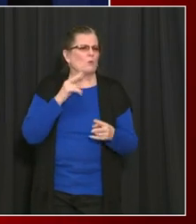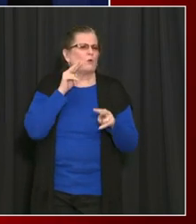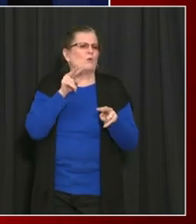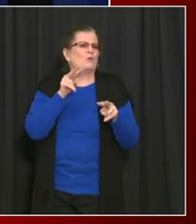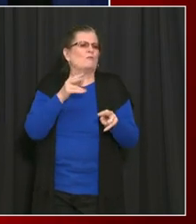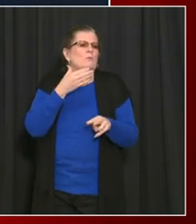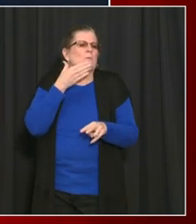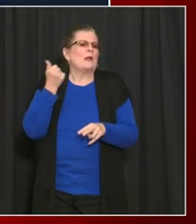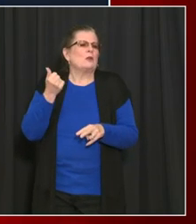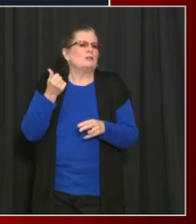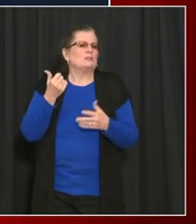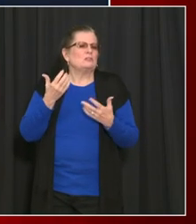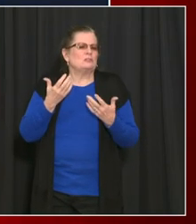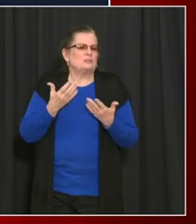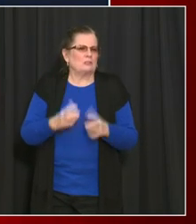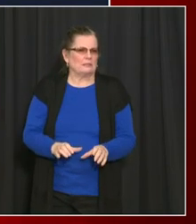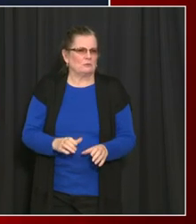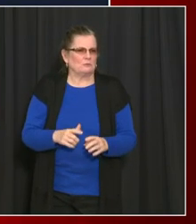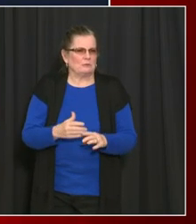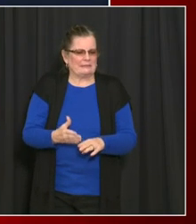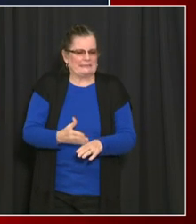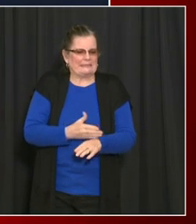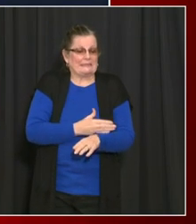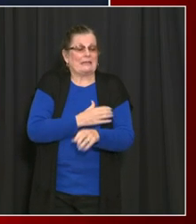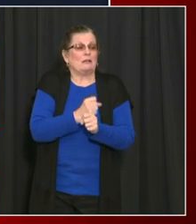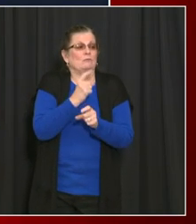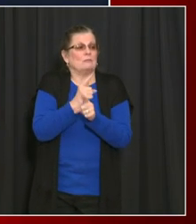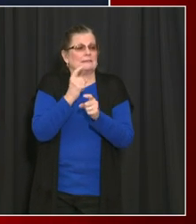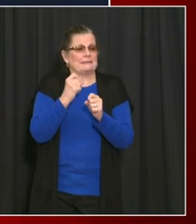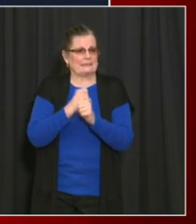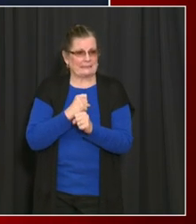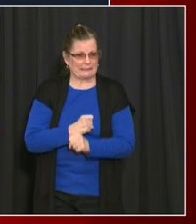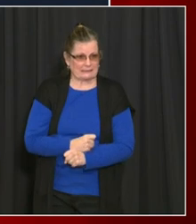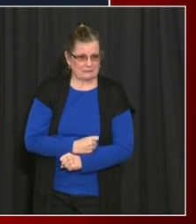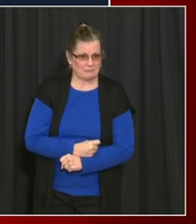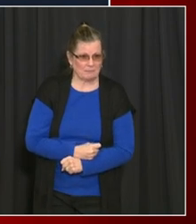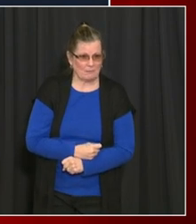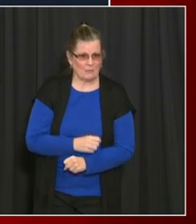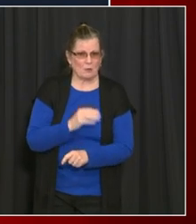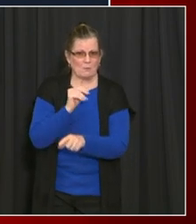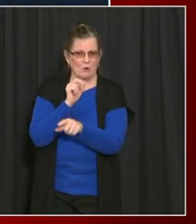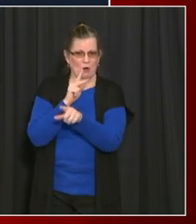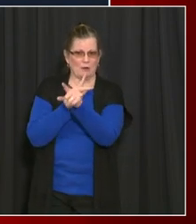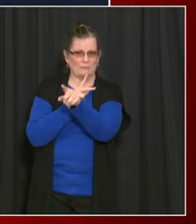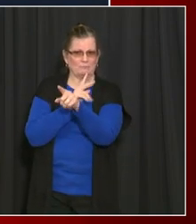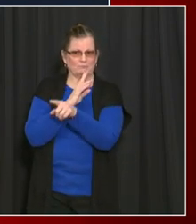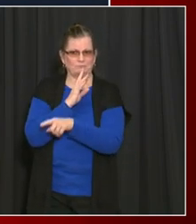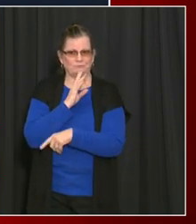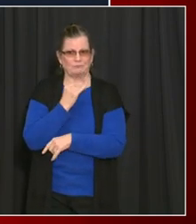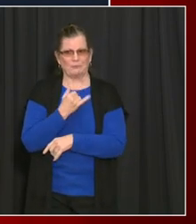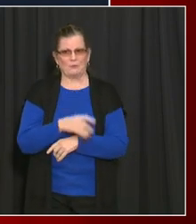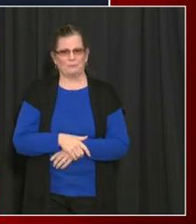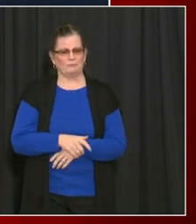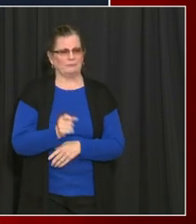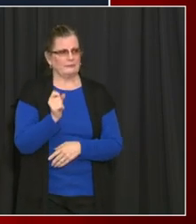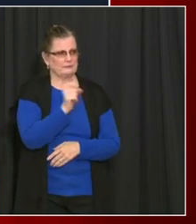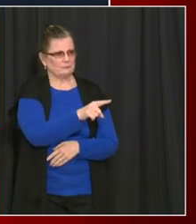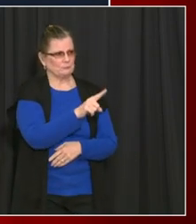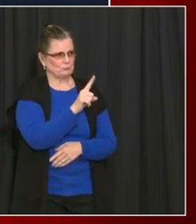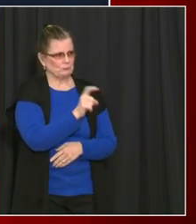Mark? I've got four, I think, quick yes or no questions. One, private pools, communal